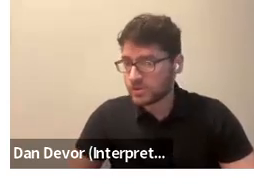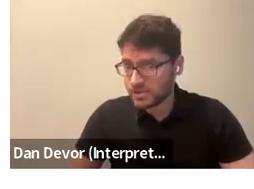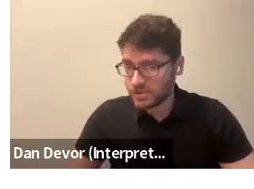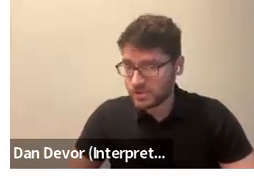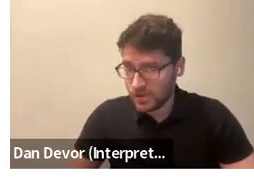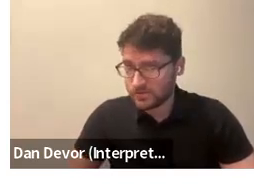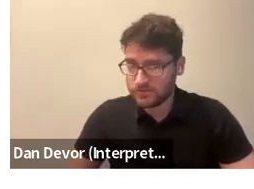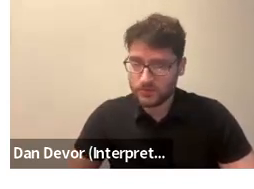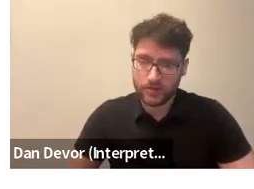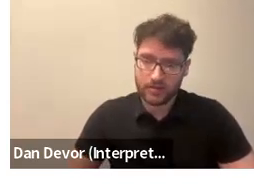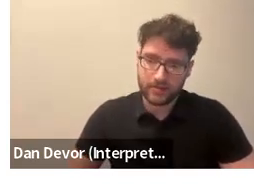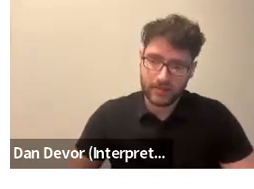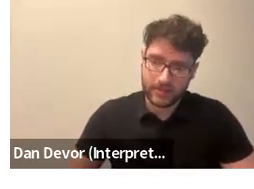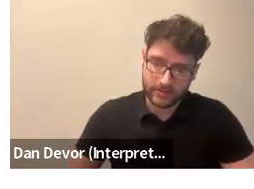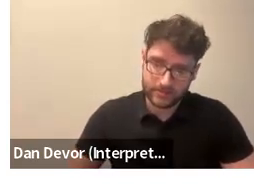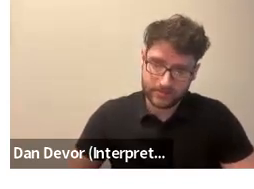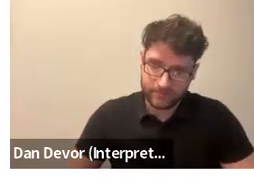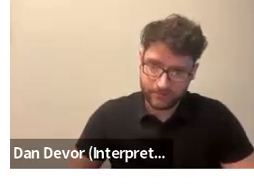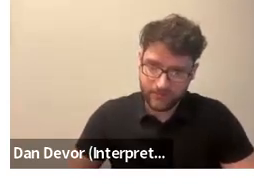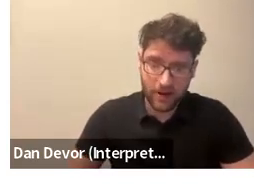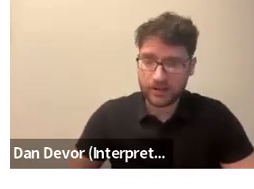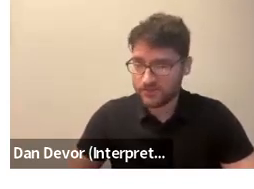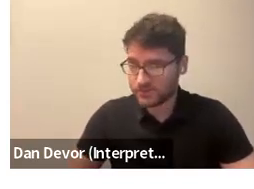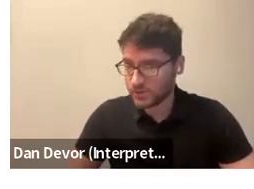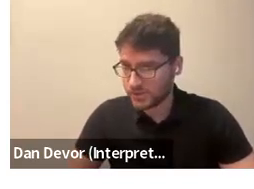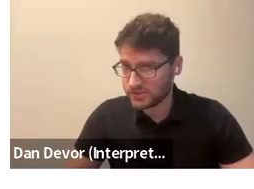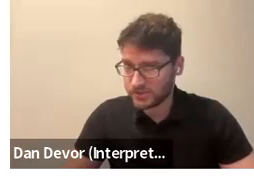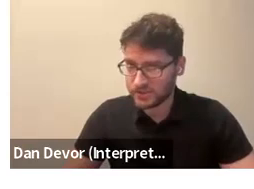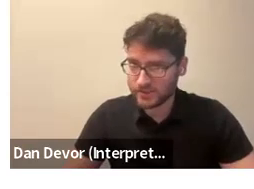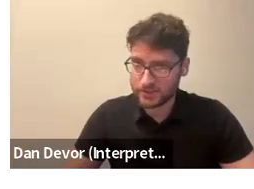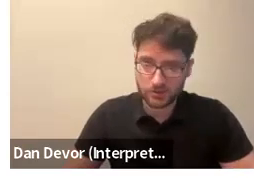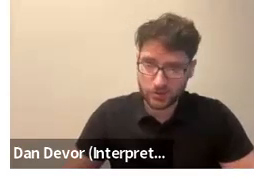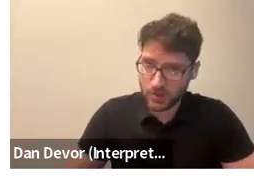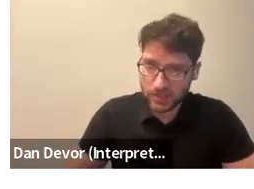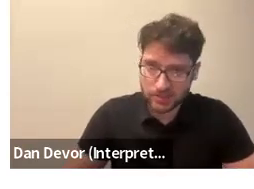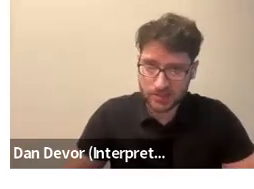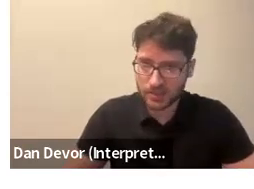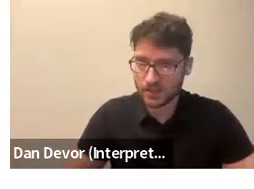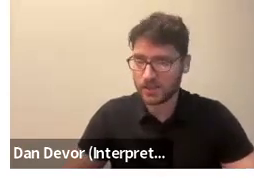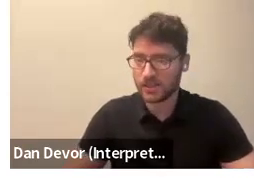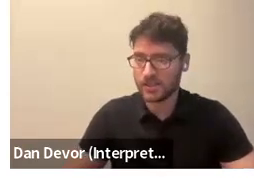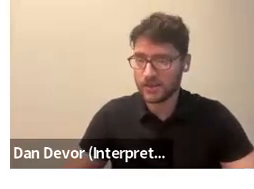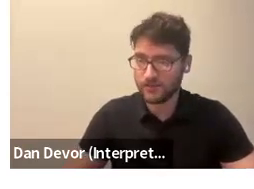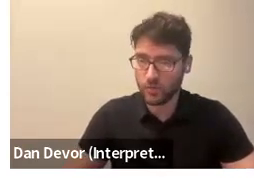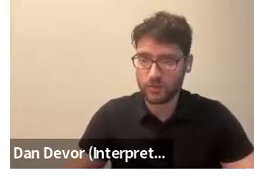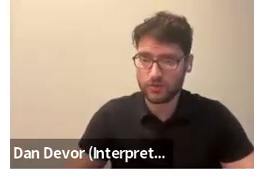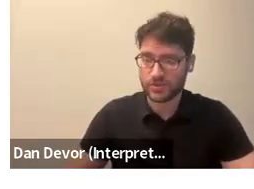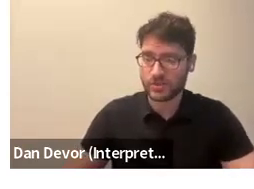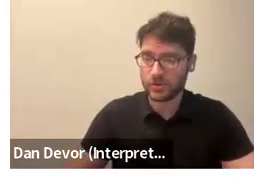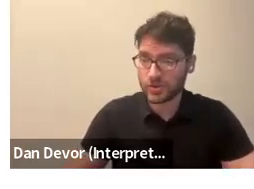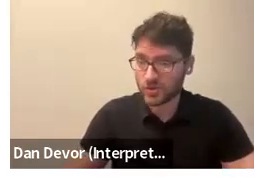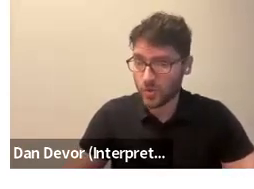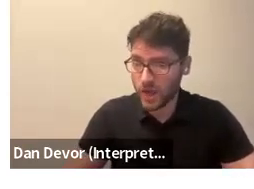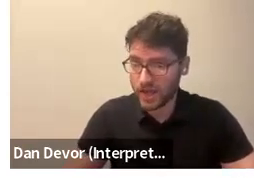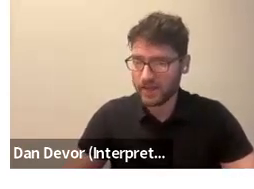And discourse as well, with various visual and gestural communications. If one